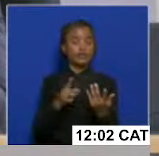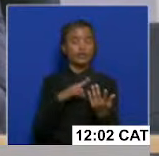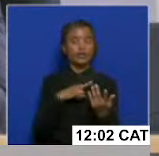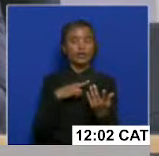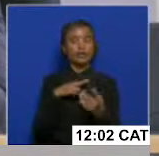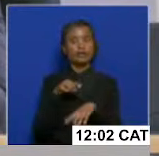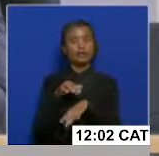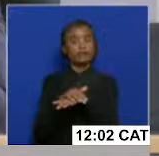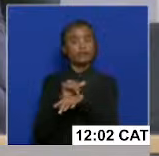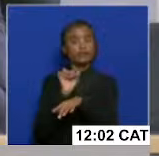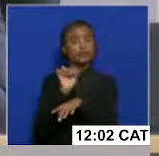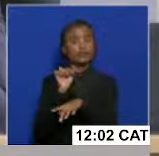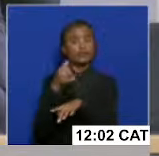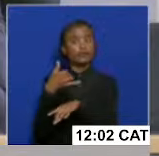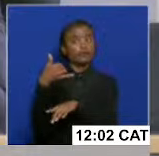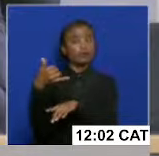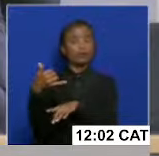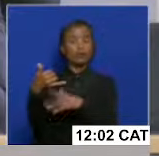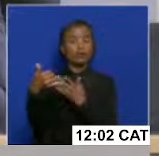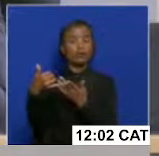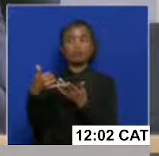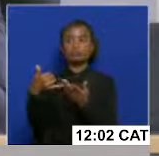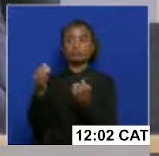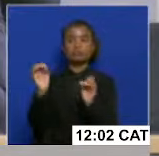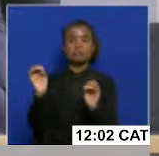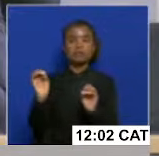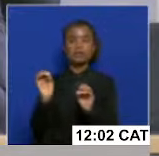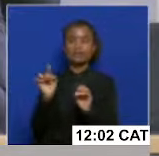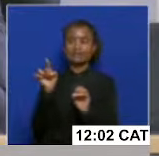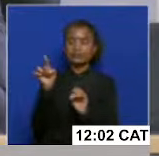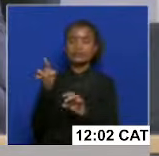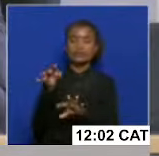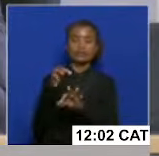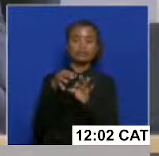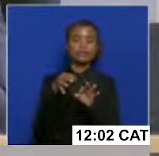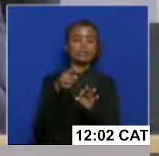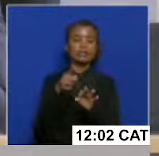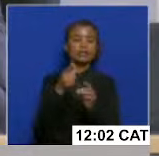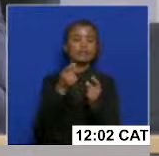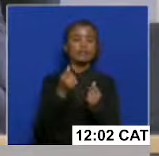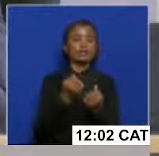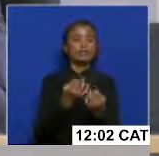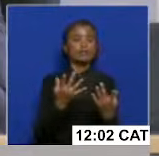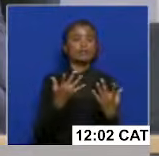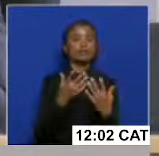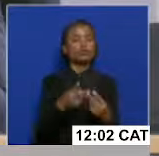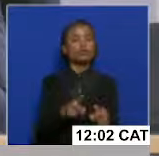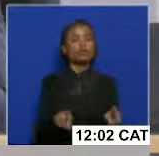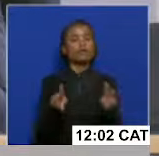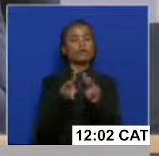who's knowledgeable about the stones to find out what the value of the stones is.